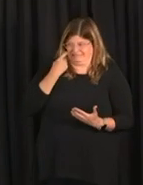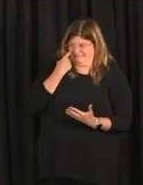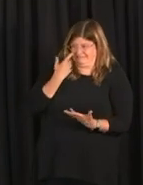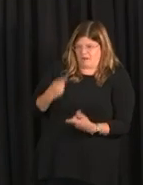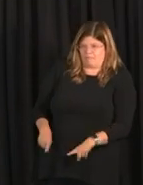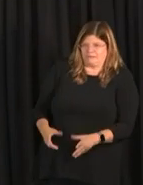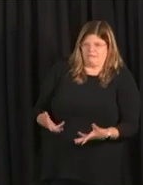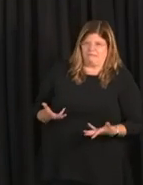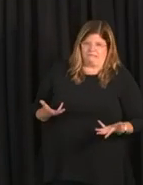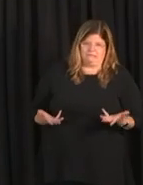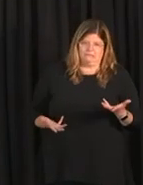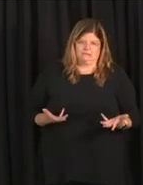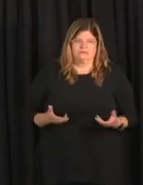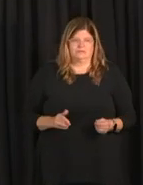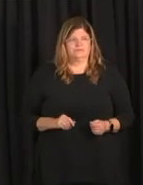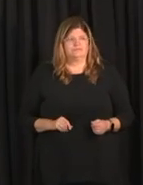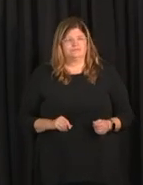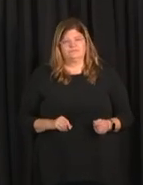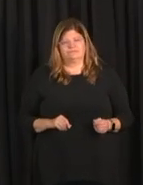yet.